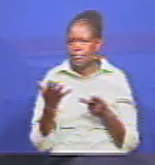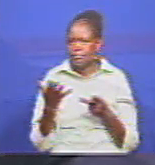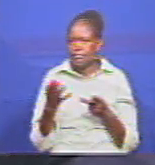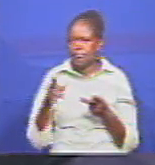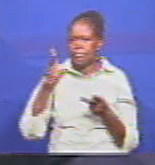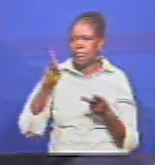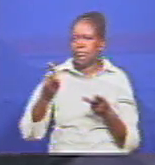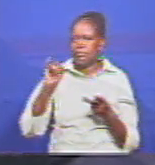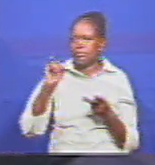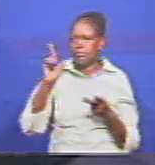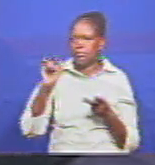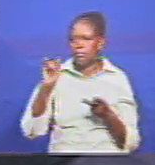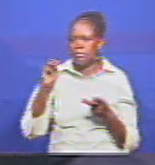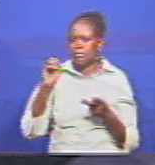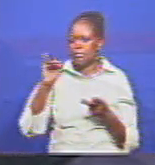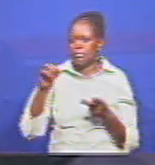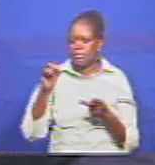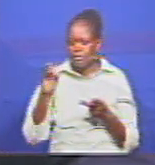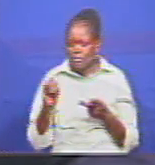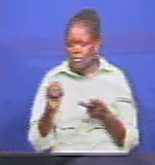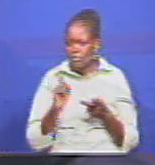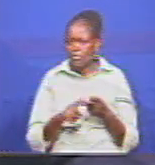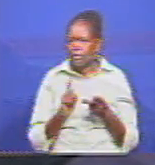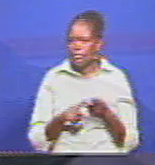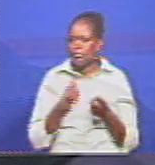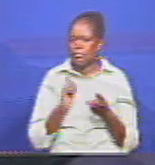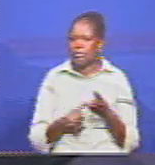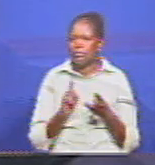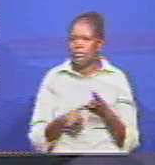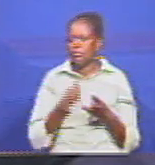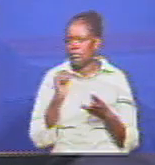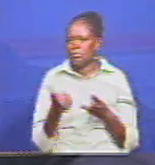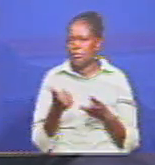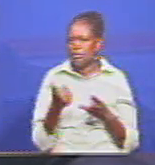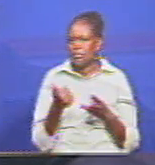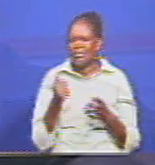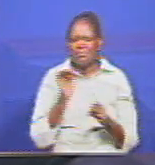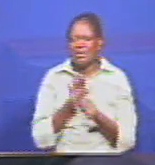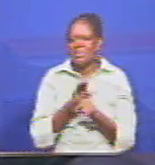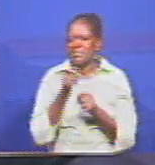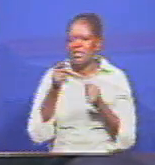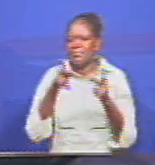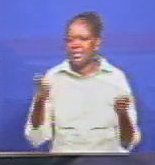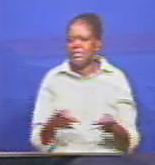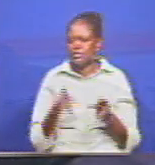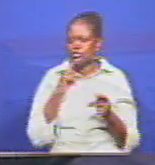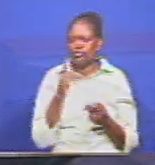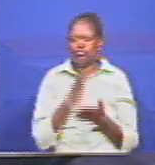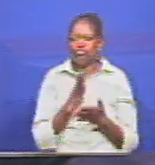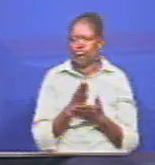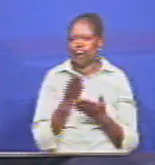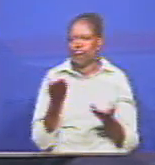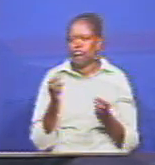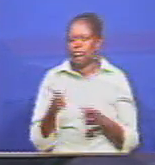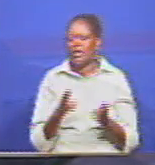Kilimanjaro, yes. Ilasit, mm-hmm. there we have also another one, mm-hmm. and in other places. Mm-hmm. So in this way,